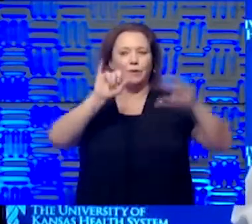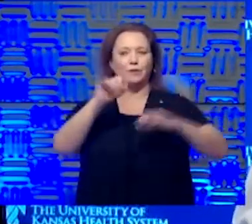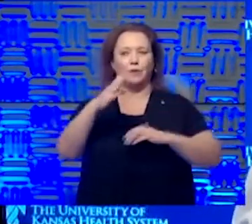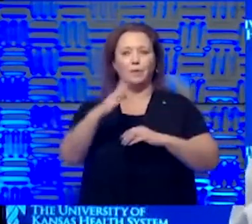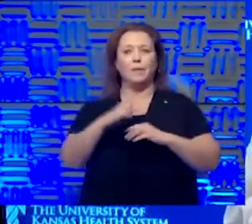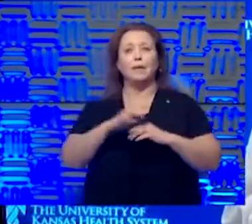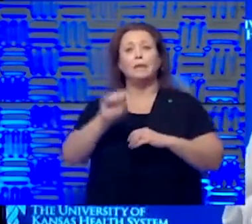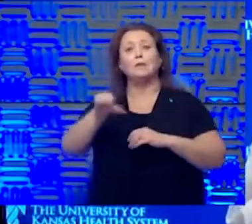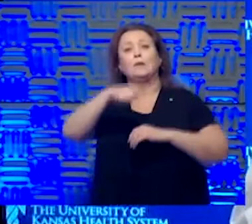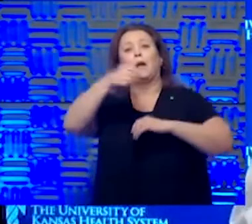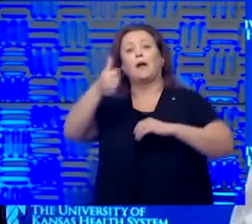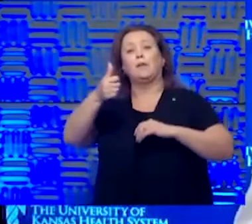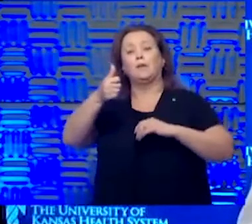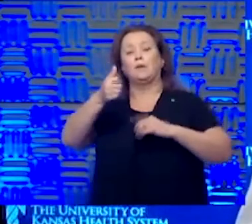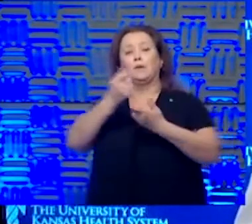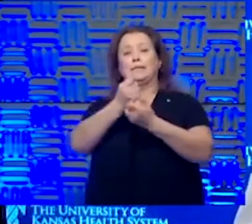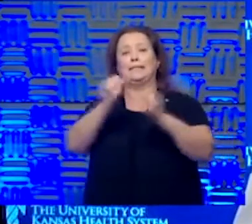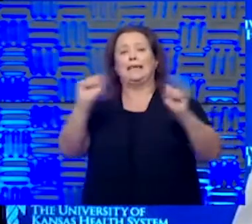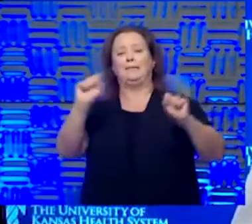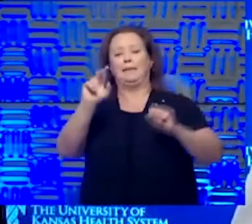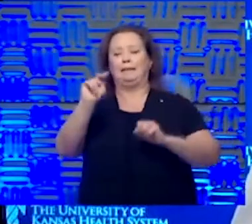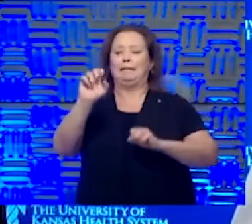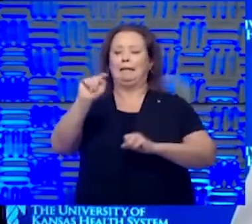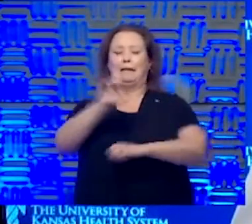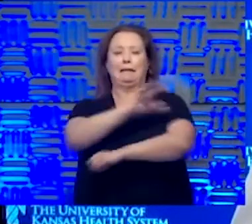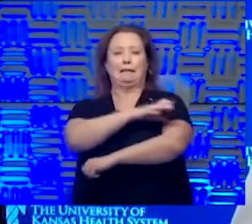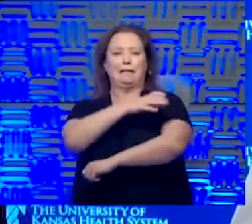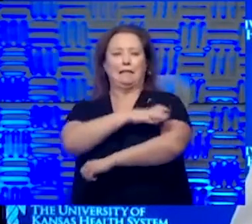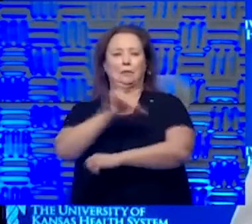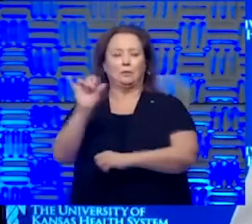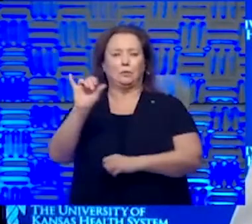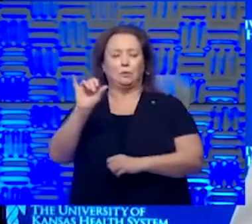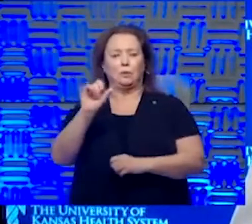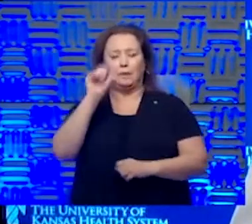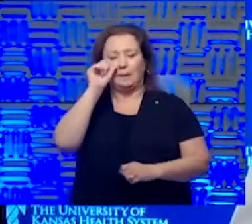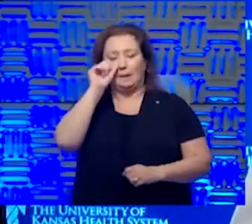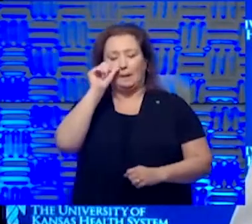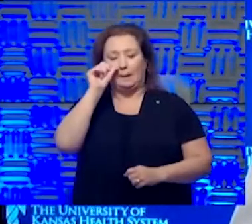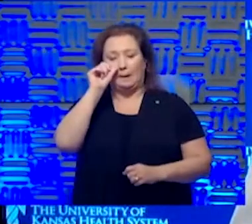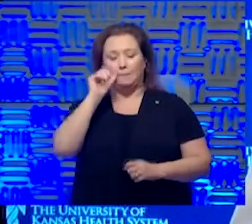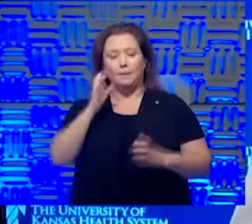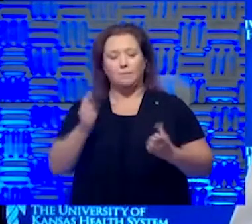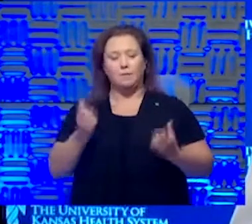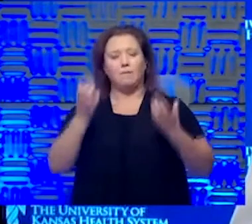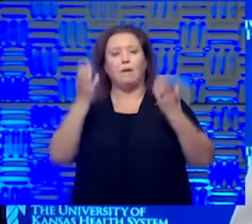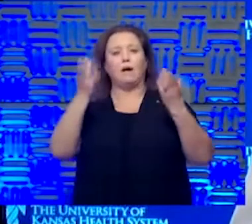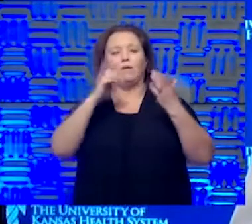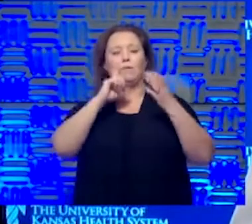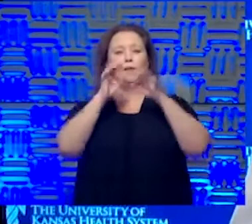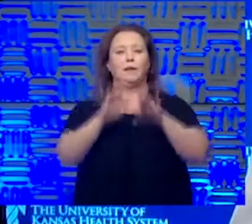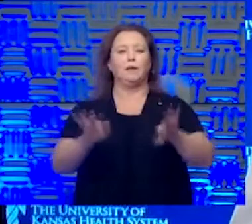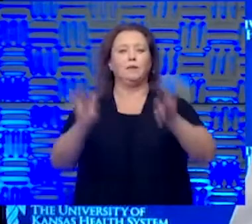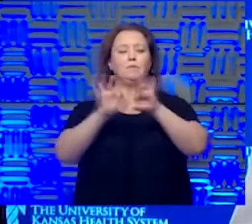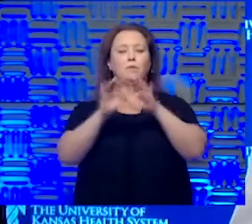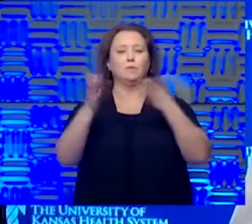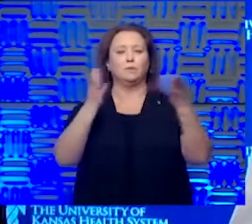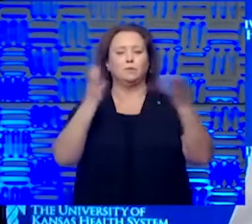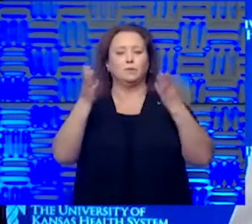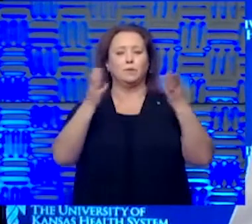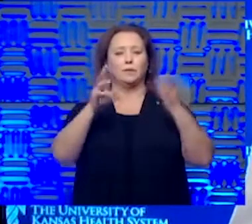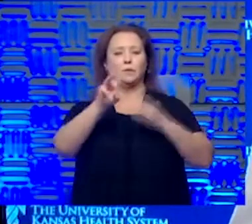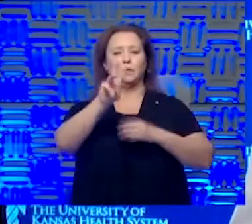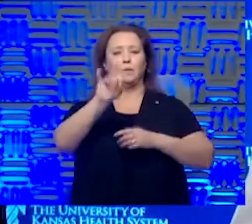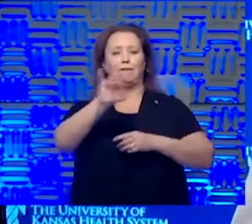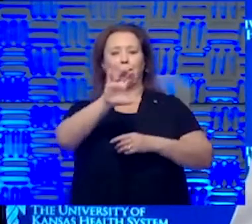other great, safety net clinics and things like that in our community that provide a really important service to